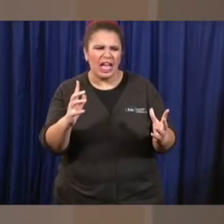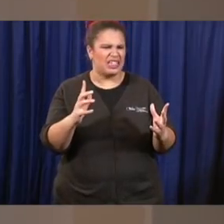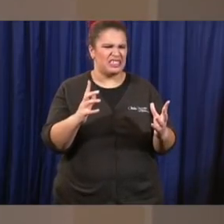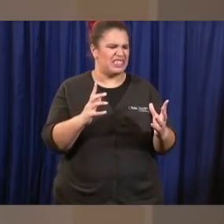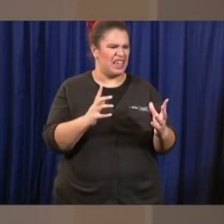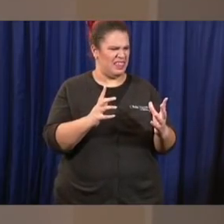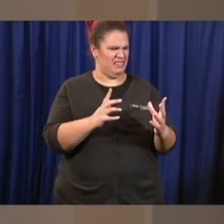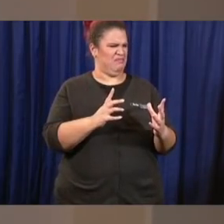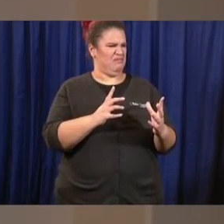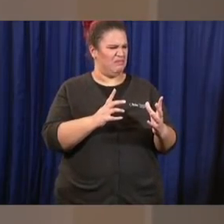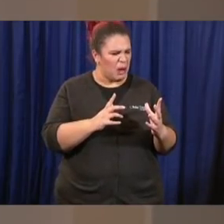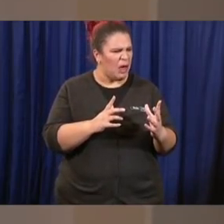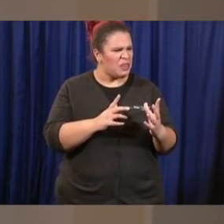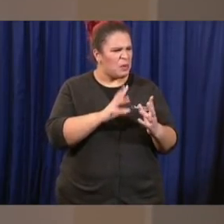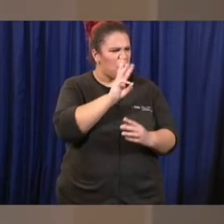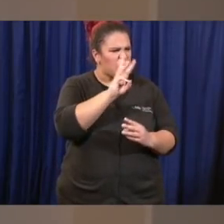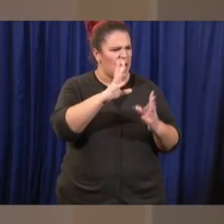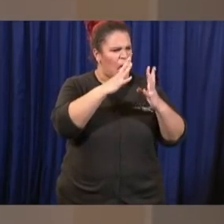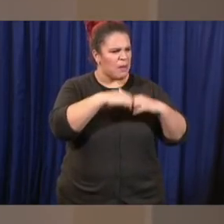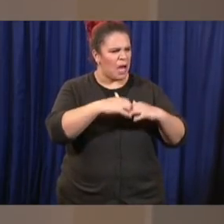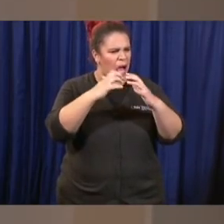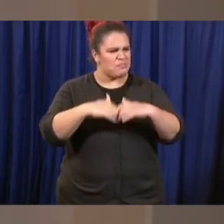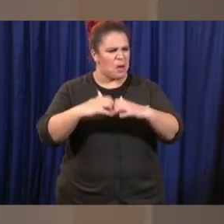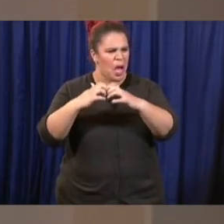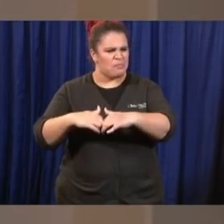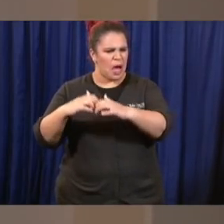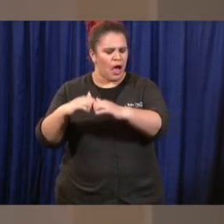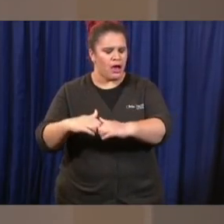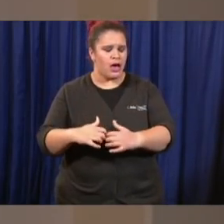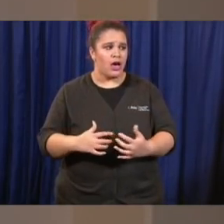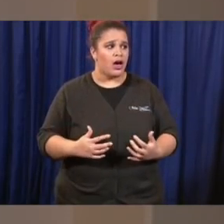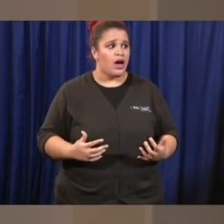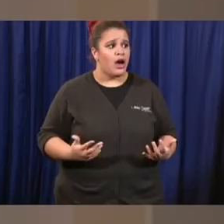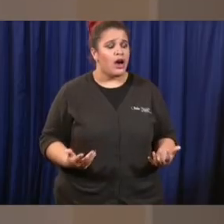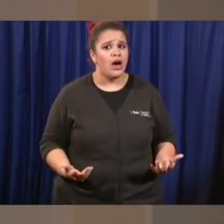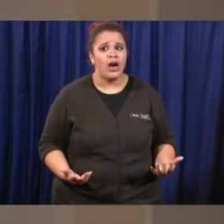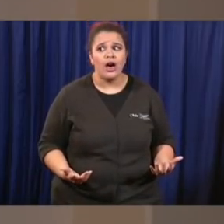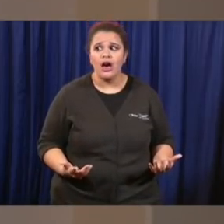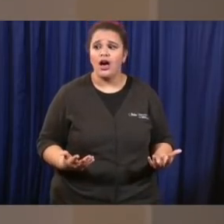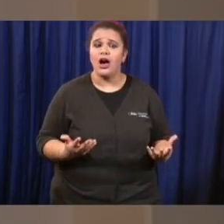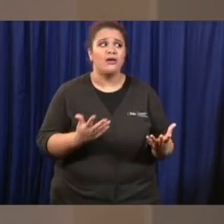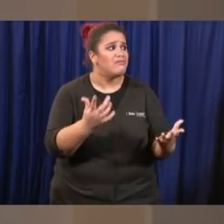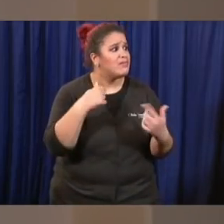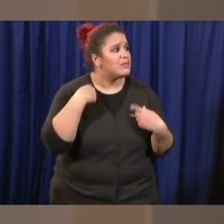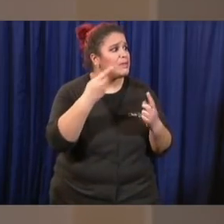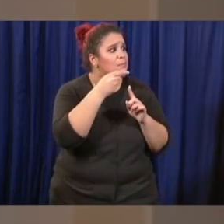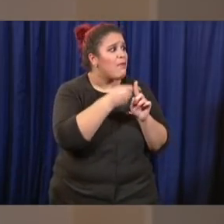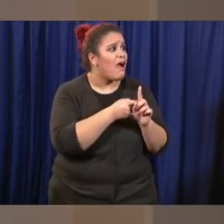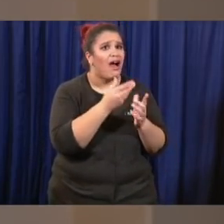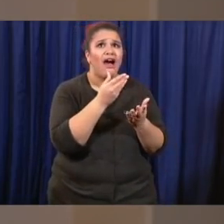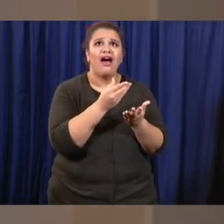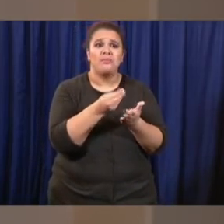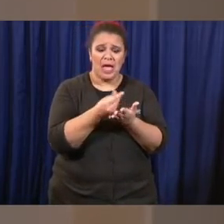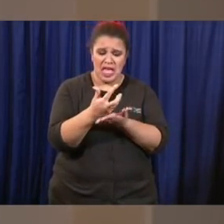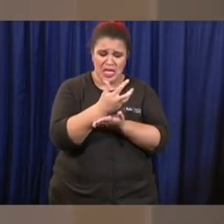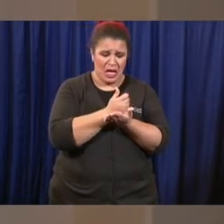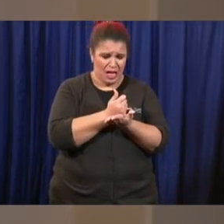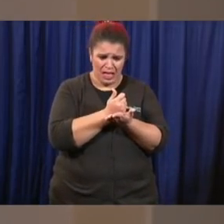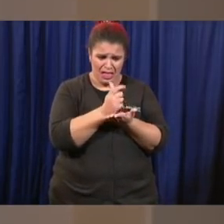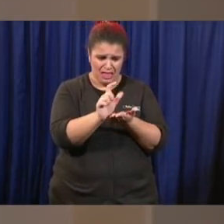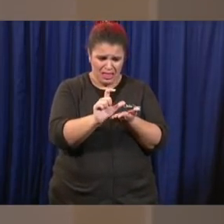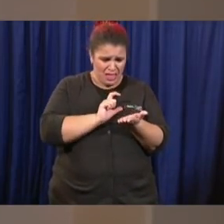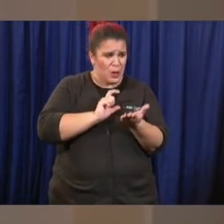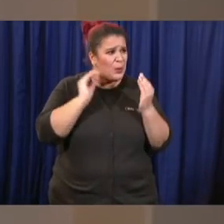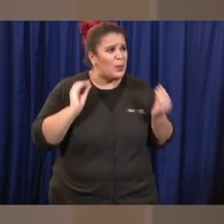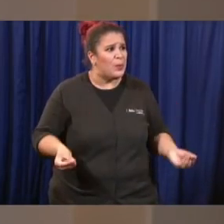crashing. And they're getting desperate. This has been a month now that they just don't have any sort of income. What would you say to those people who every day are